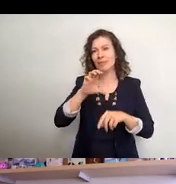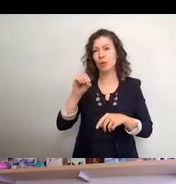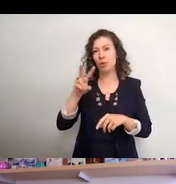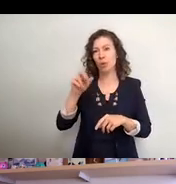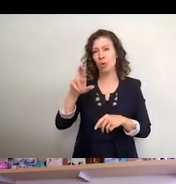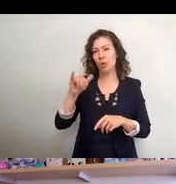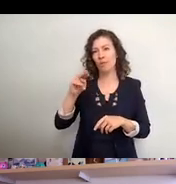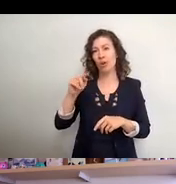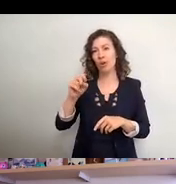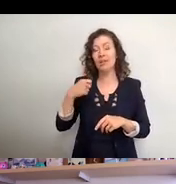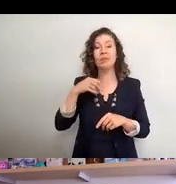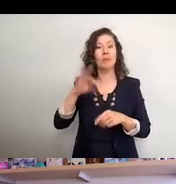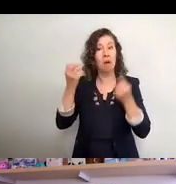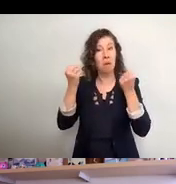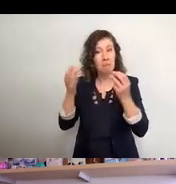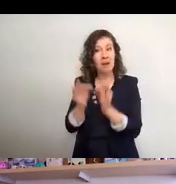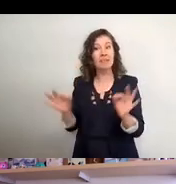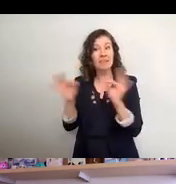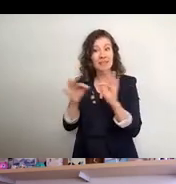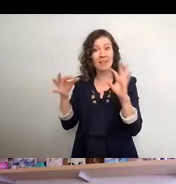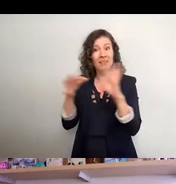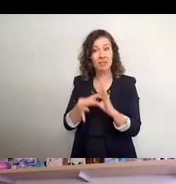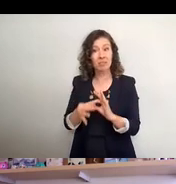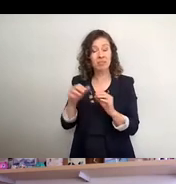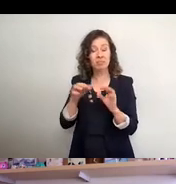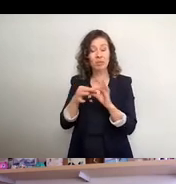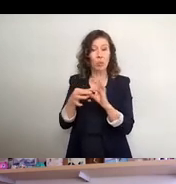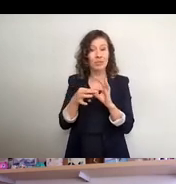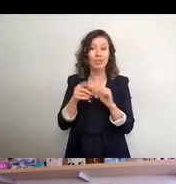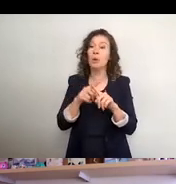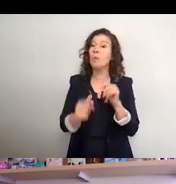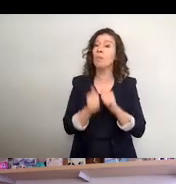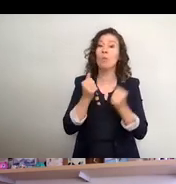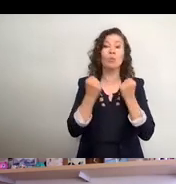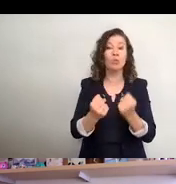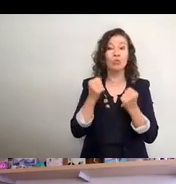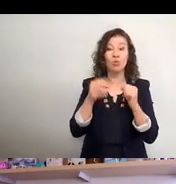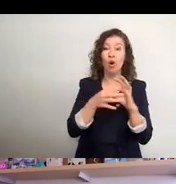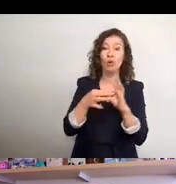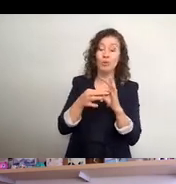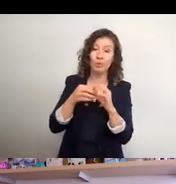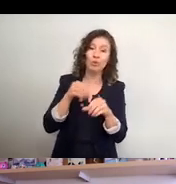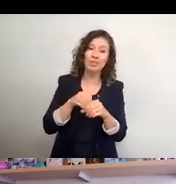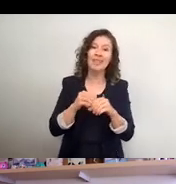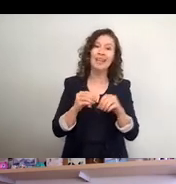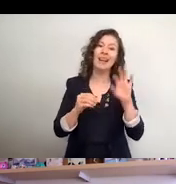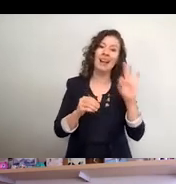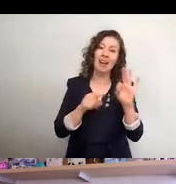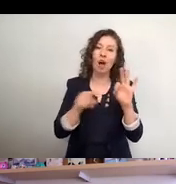found many significant associations, but the most robust associations were in the 9 to 13